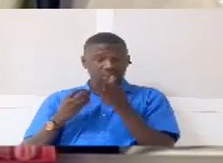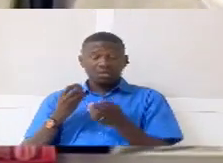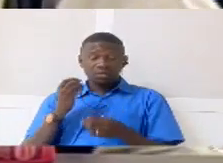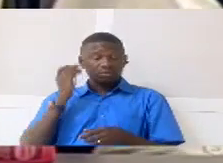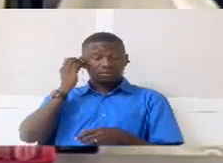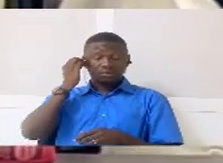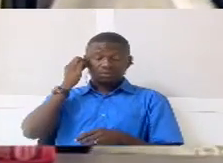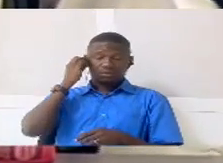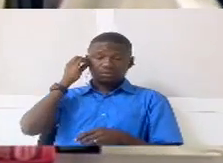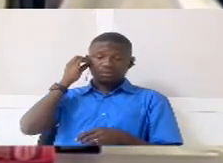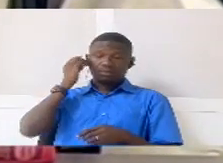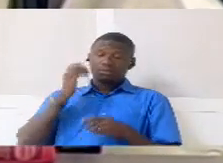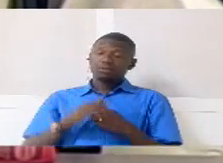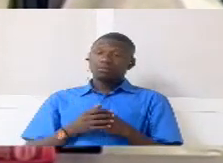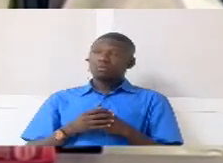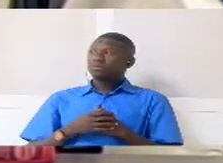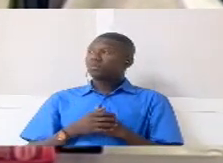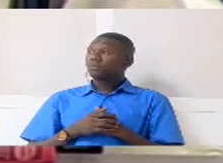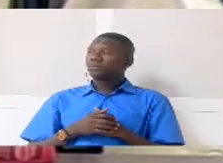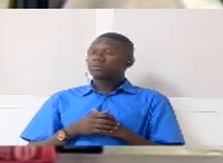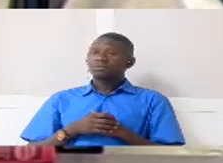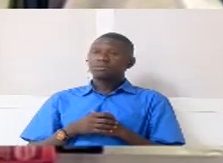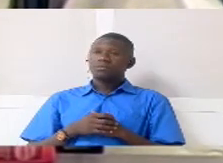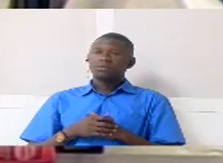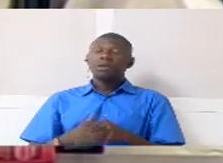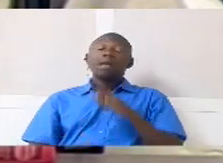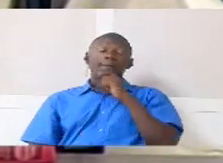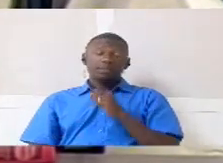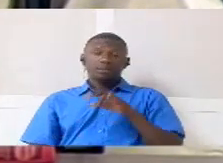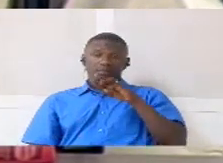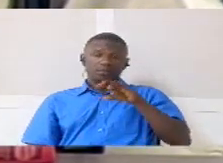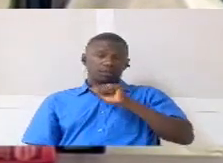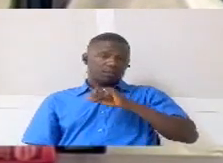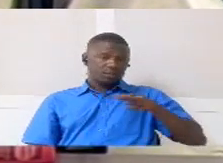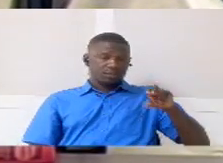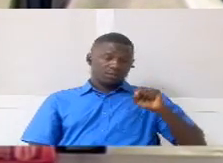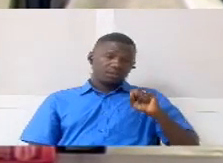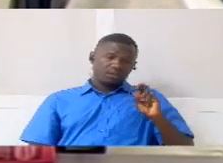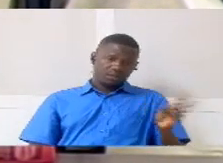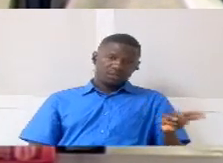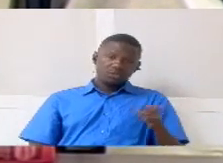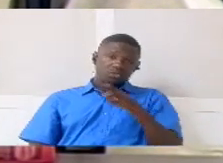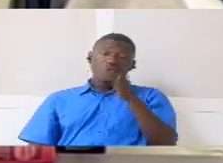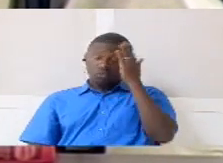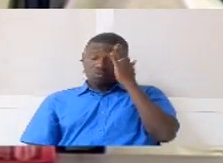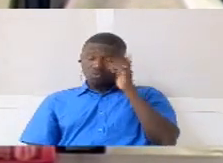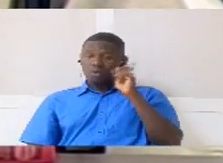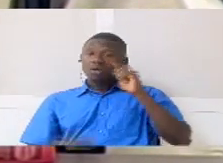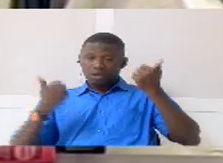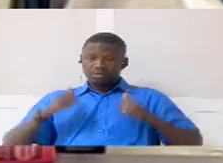that. But Mr. Manneh, you know what happened. Just tell us the truth.